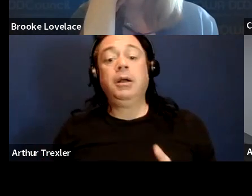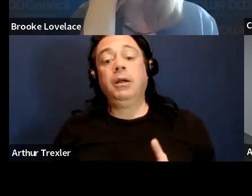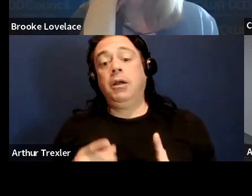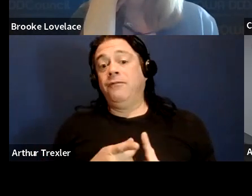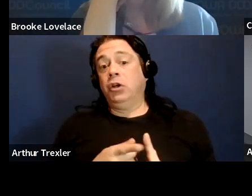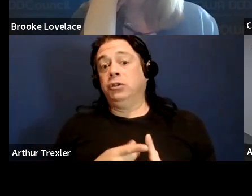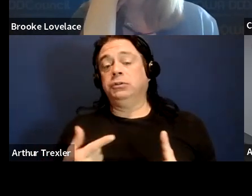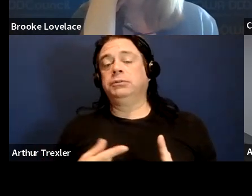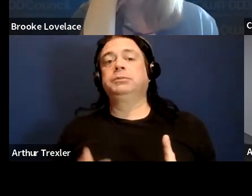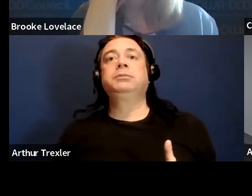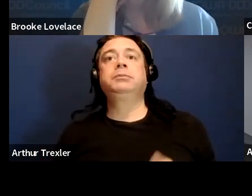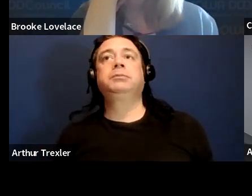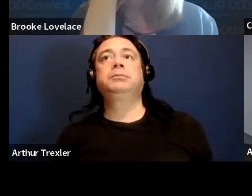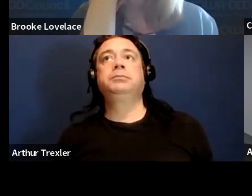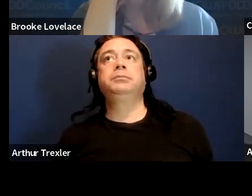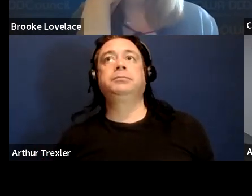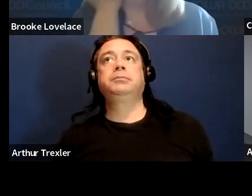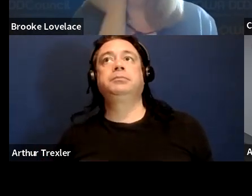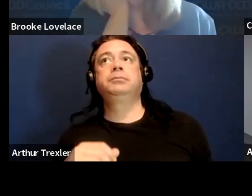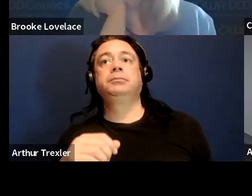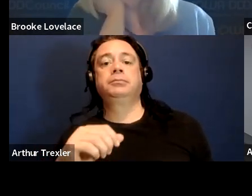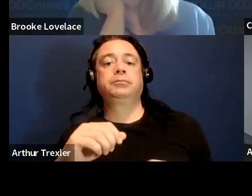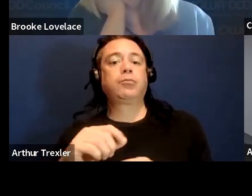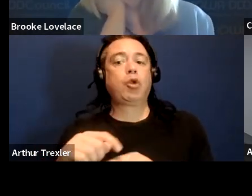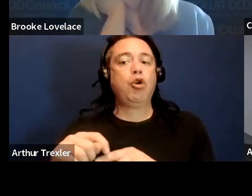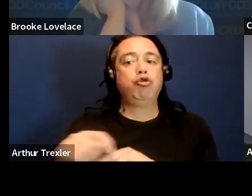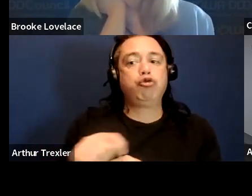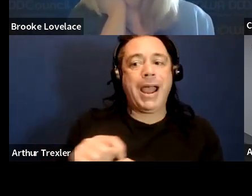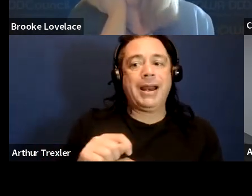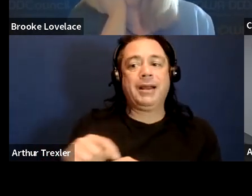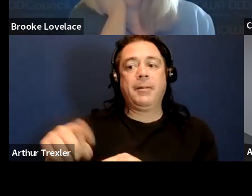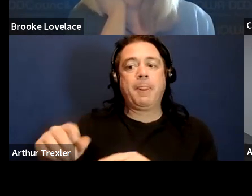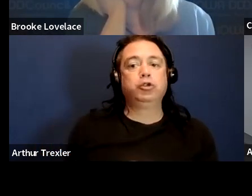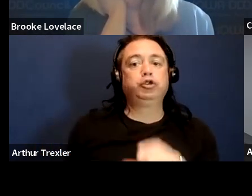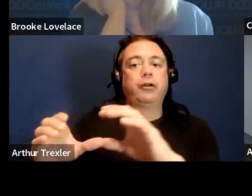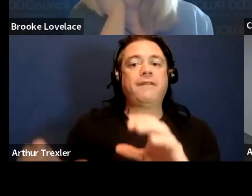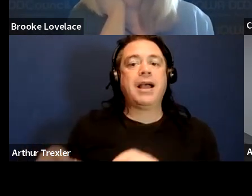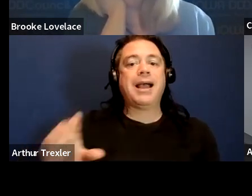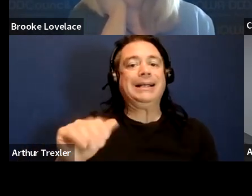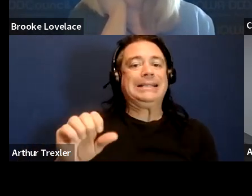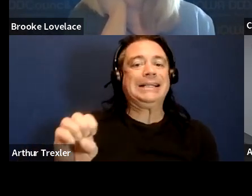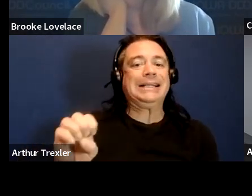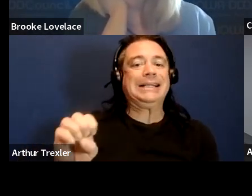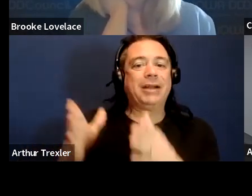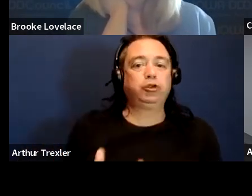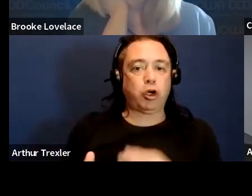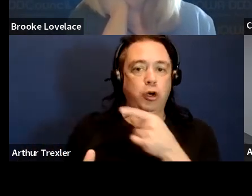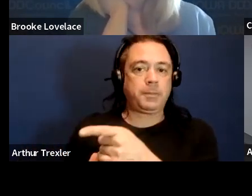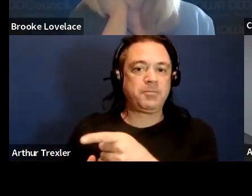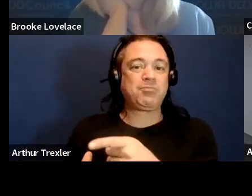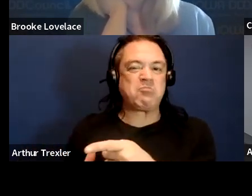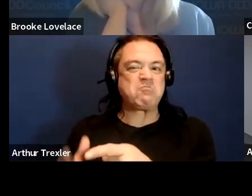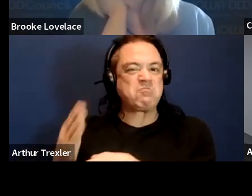we'll undertake for case management is training and certifying case managers. We know we need to do